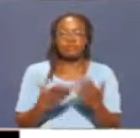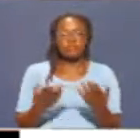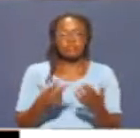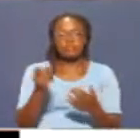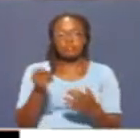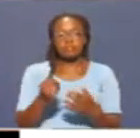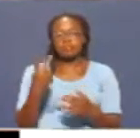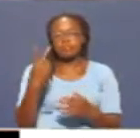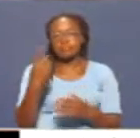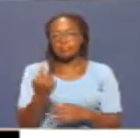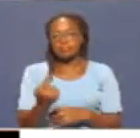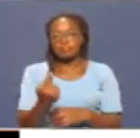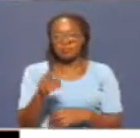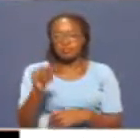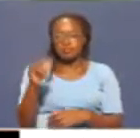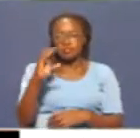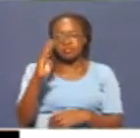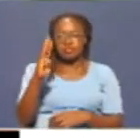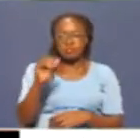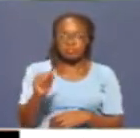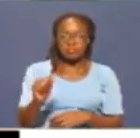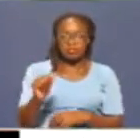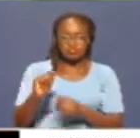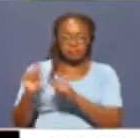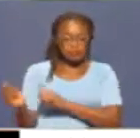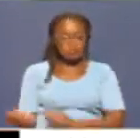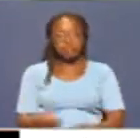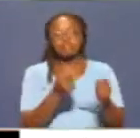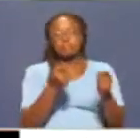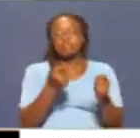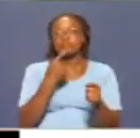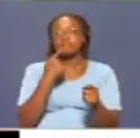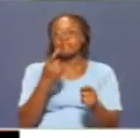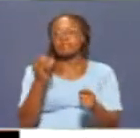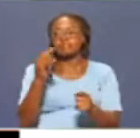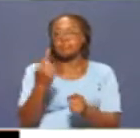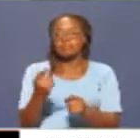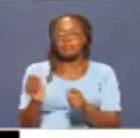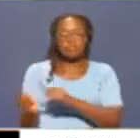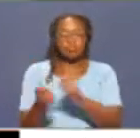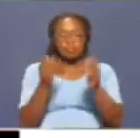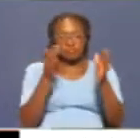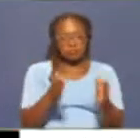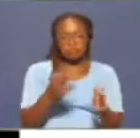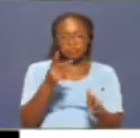NCBA Golf Series, which attracted the participation of 100 golfers. This now takes to over